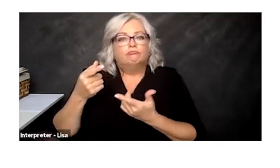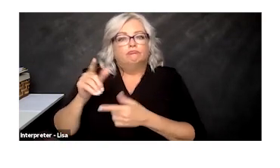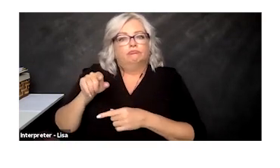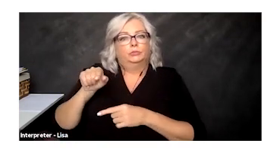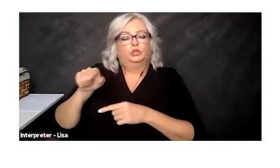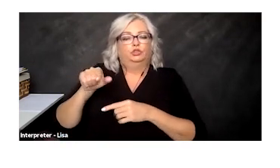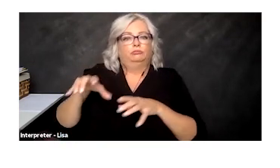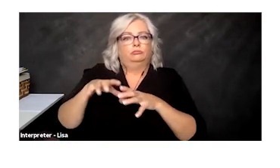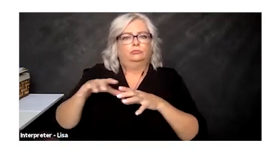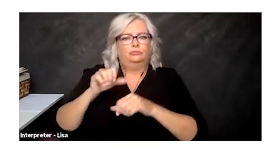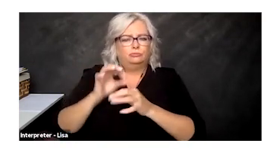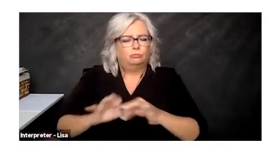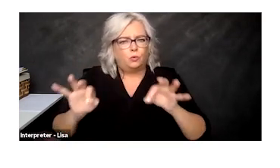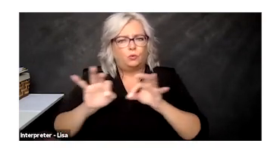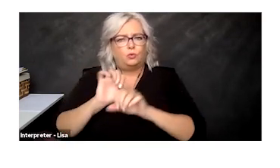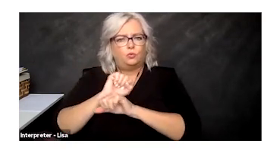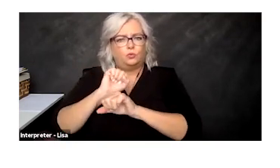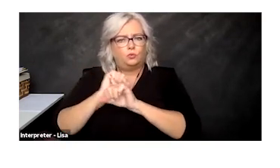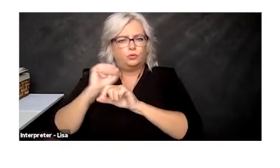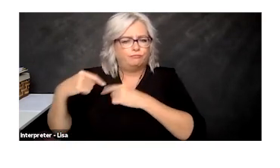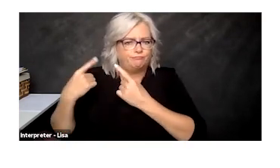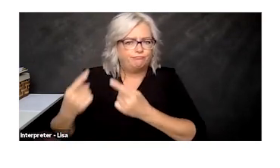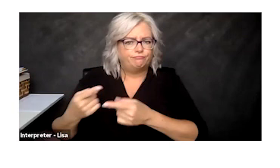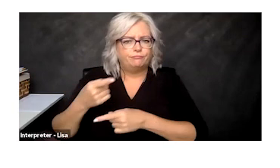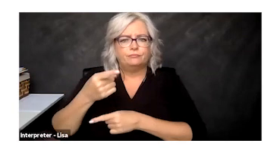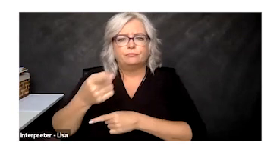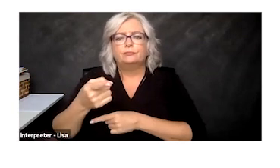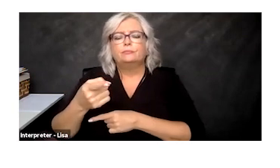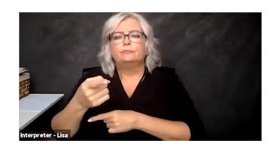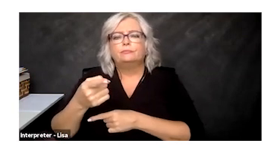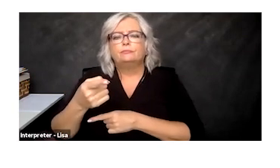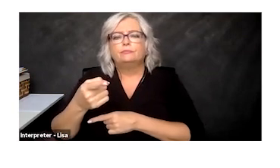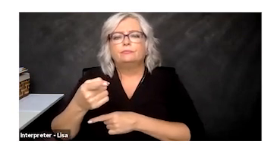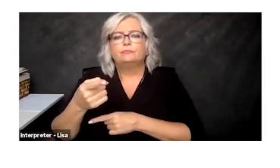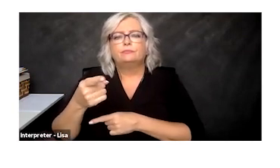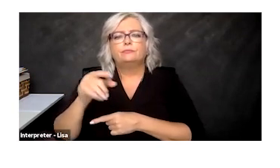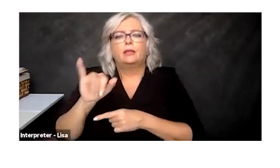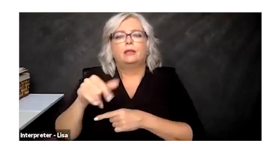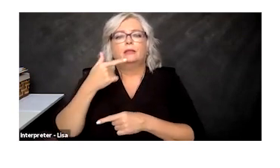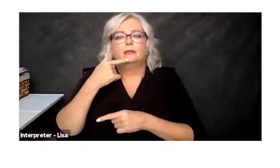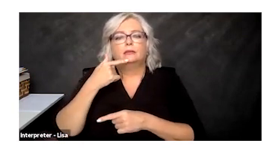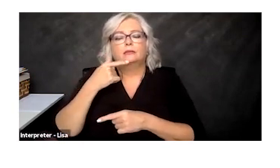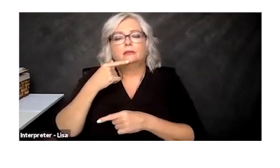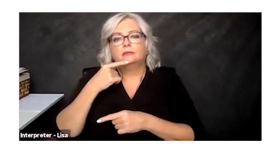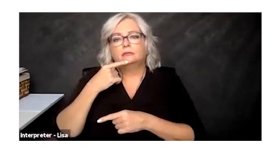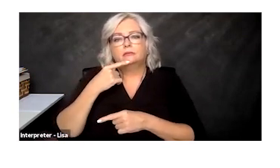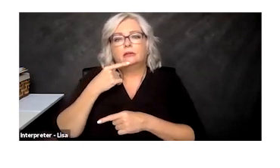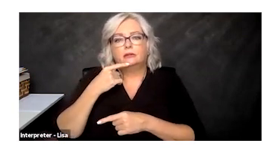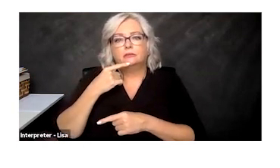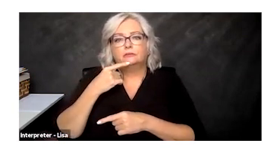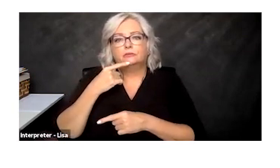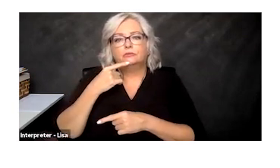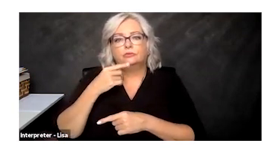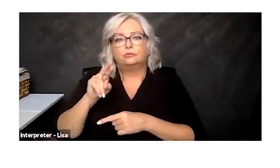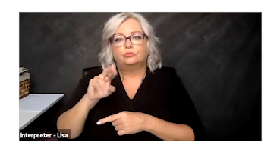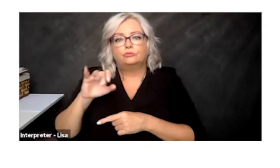her life. And if anyone was confused if it was actually Angela Davis or not, we included an archival image of Angela Davis. So if anyone's seen the Black